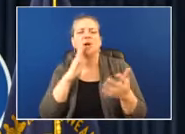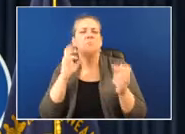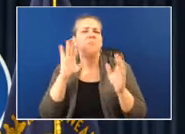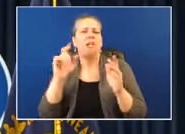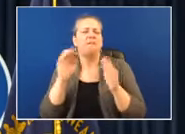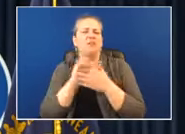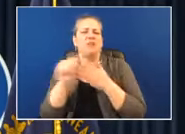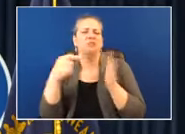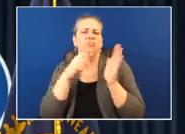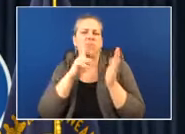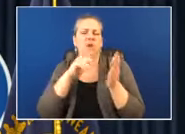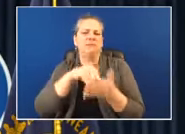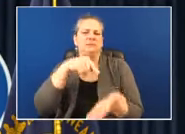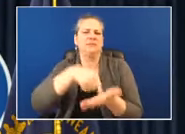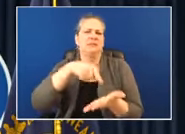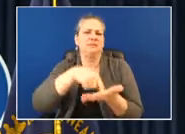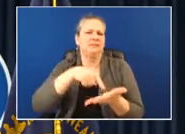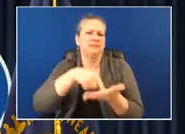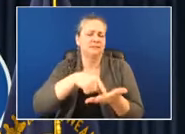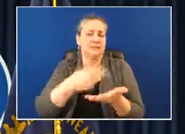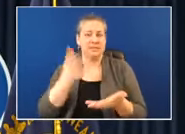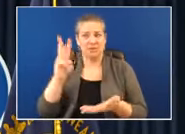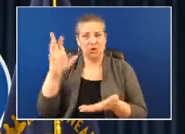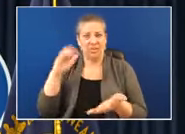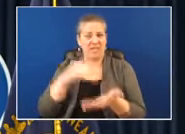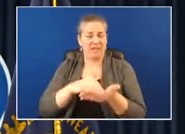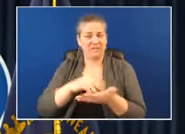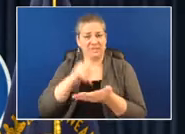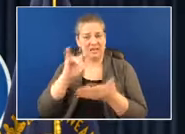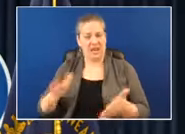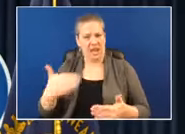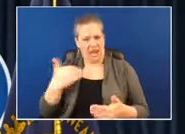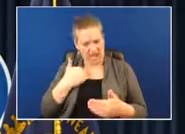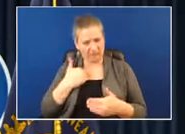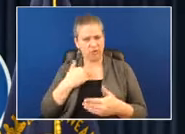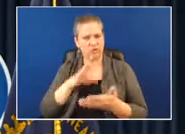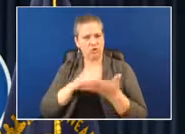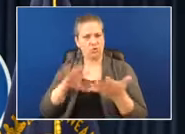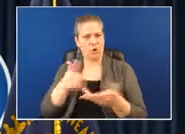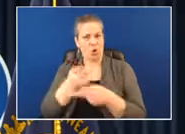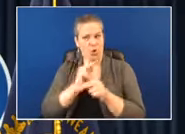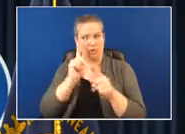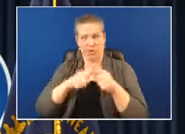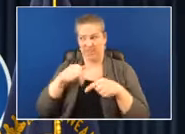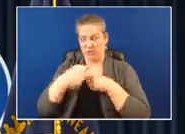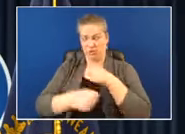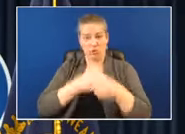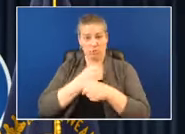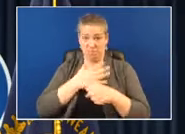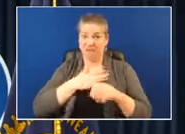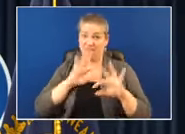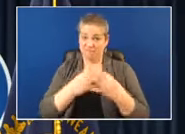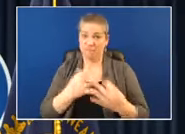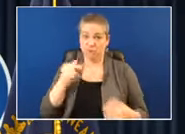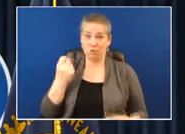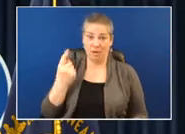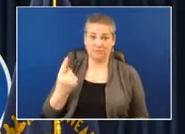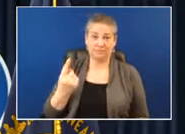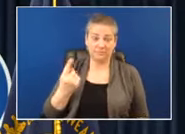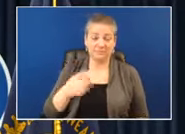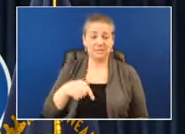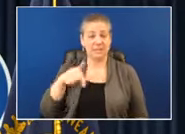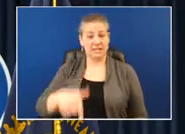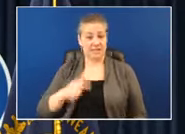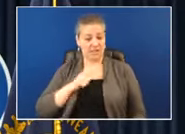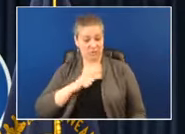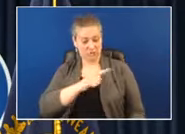About 600,000 Kentuckians have outstanding student loans until this year. My family was one of them. This legislation empowers